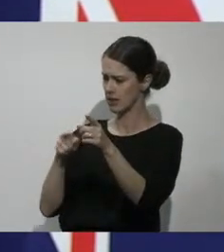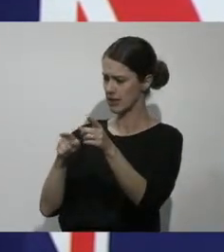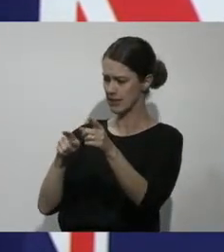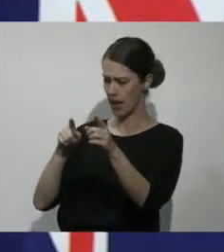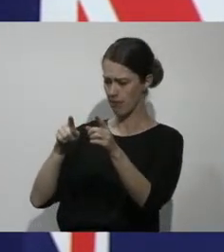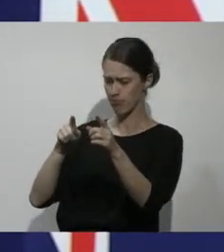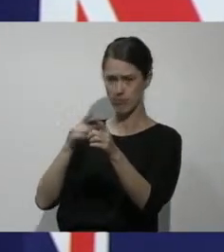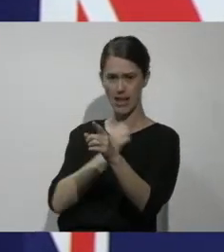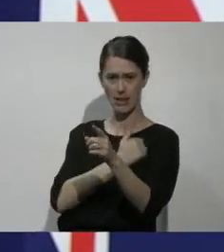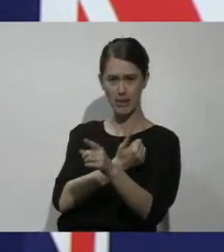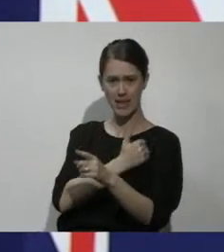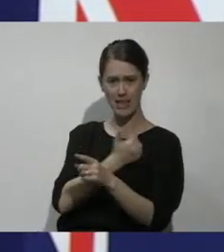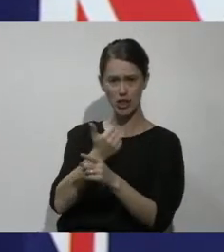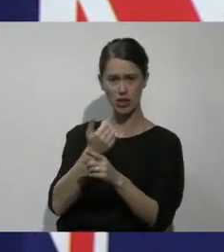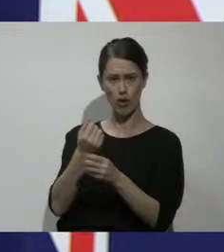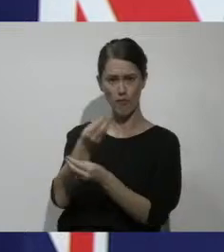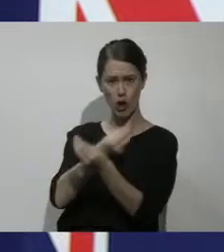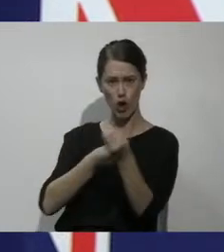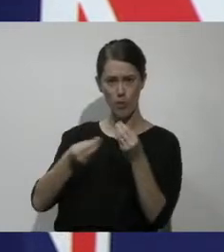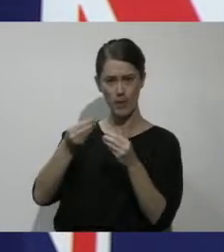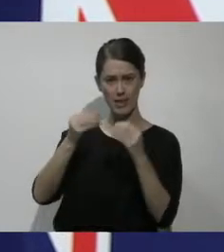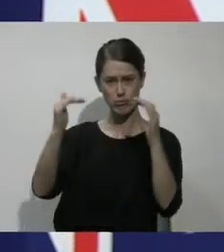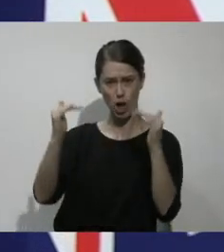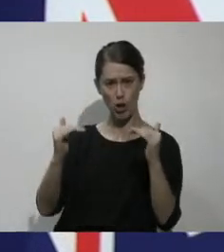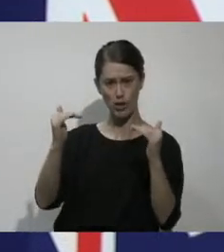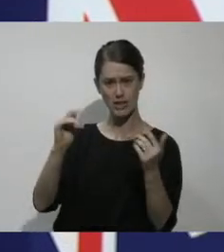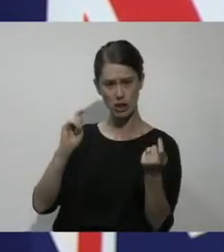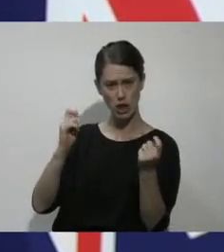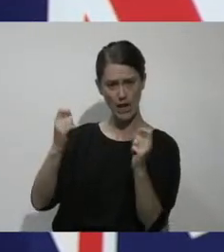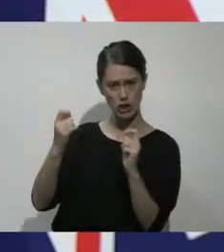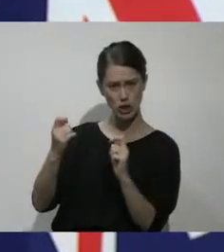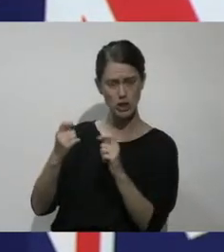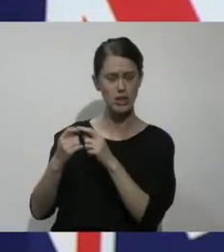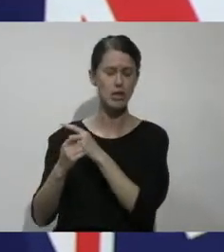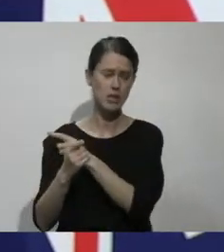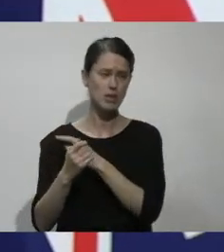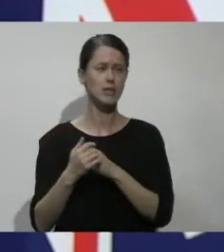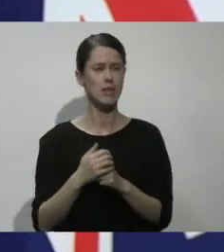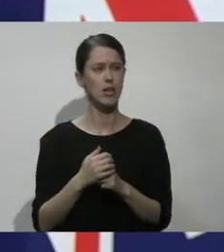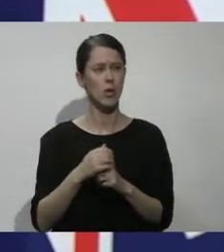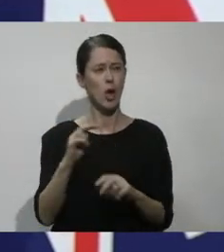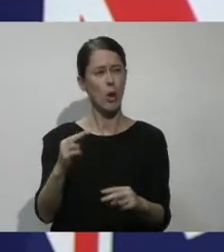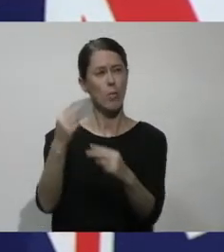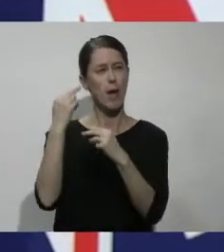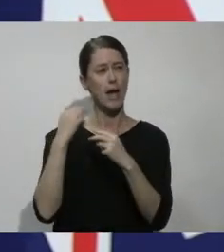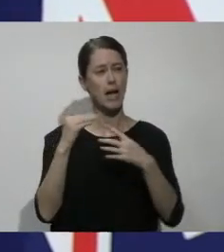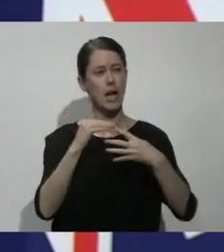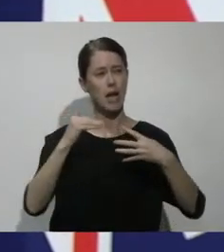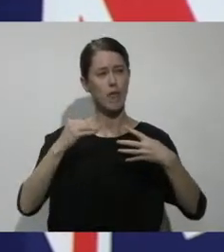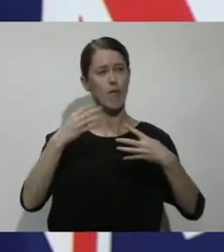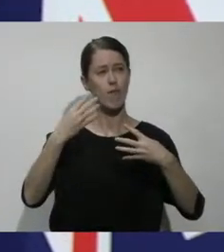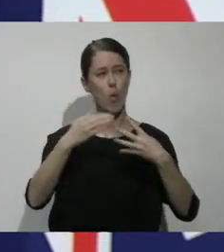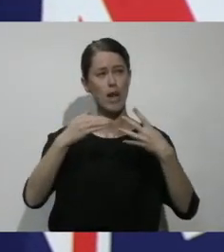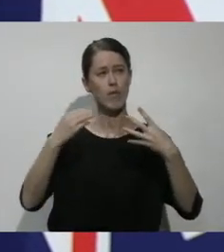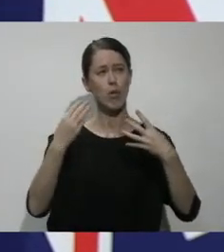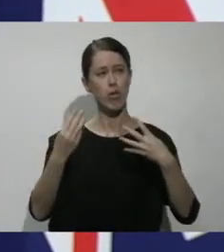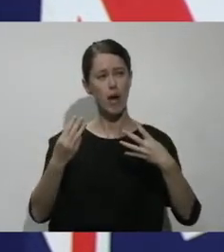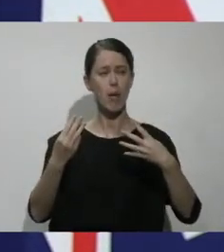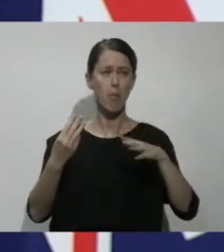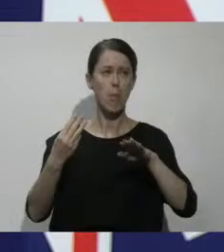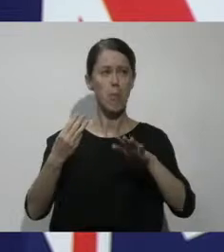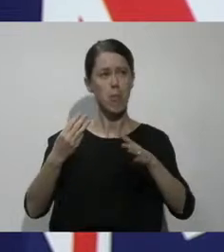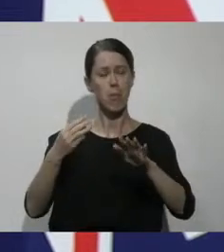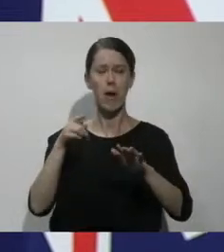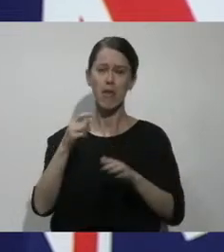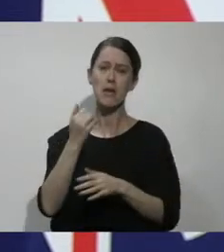that expectation of economic? Well, we've got a little bit of experience of what happened under level 4 and level 3, but it hasn't. Those numbers